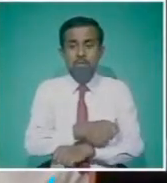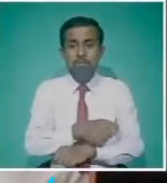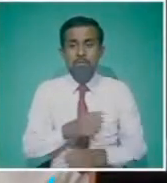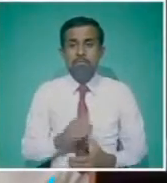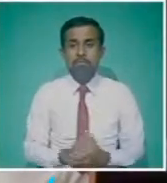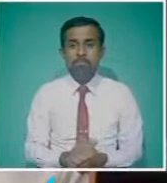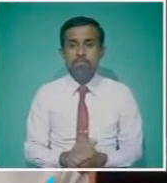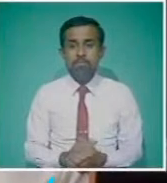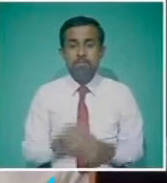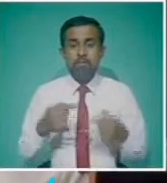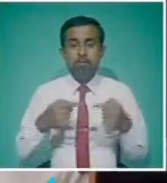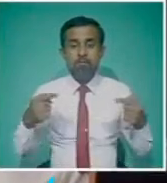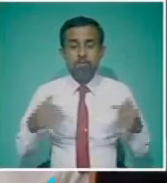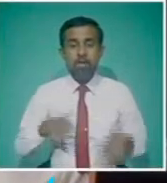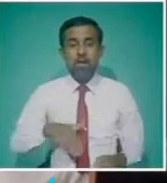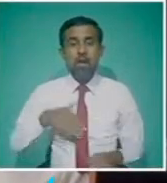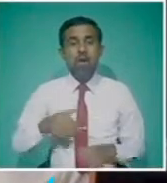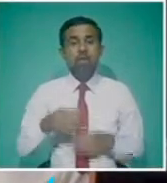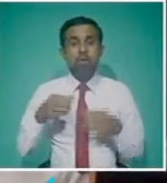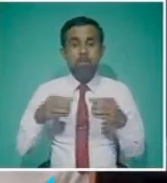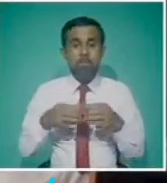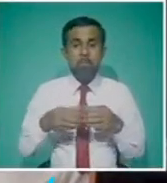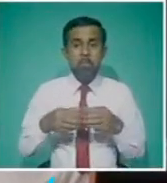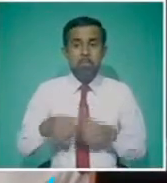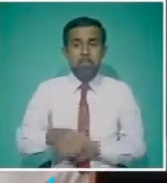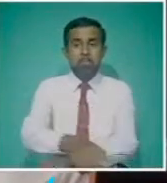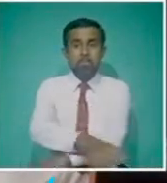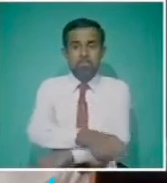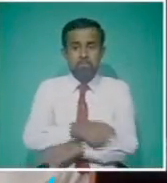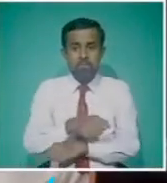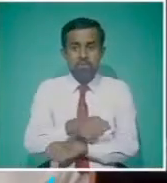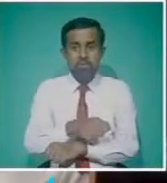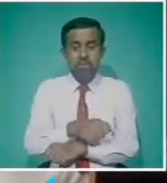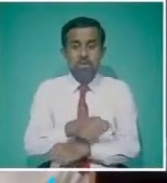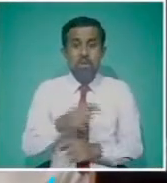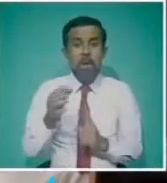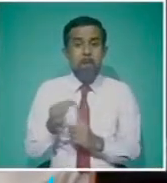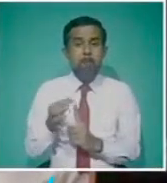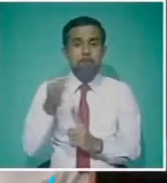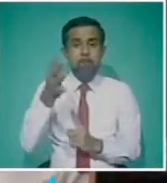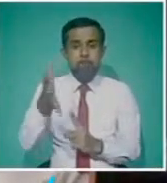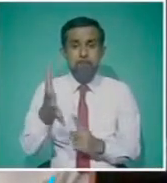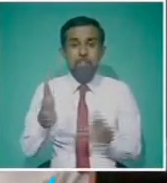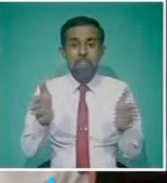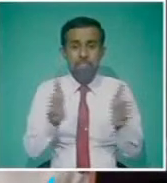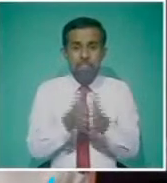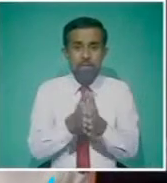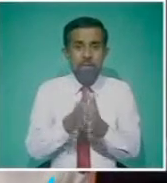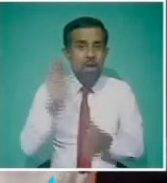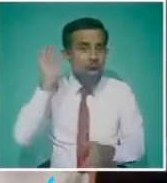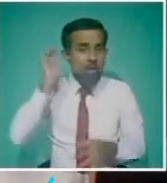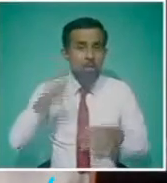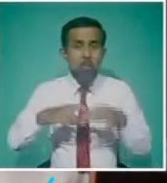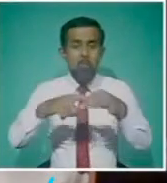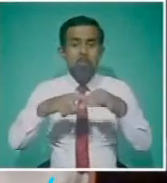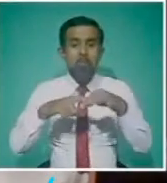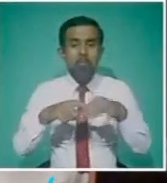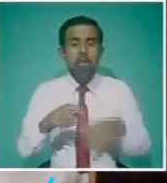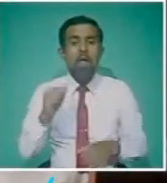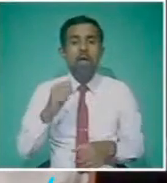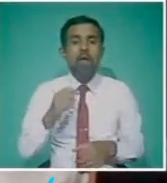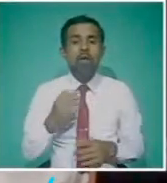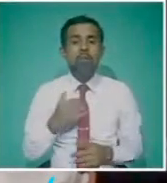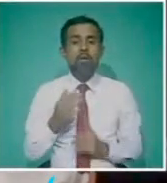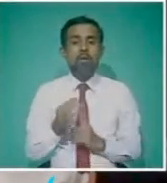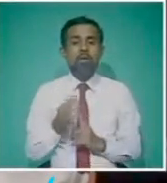president. If we are to have a president, we should have an executive presidency on the model of France. Now this